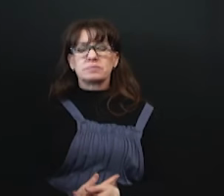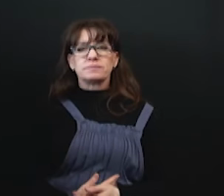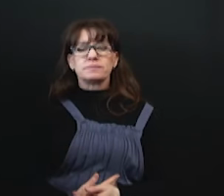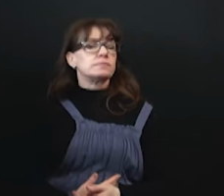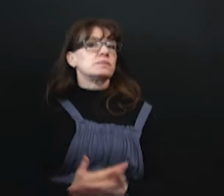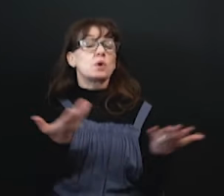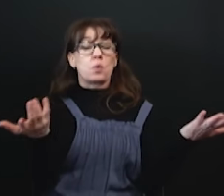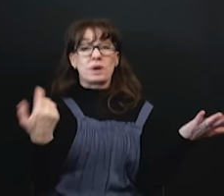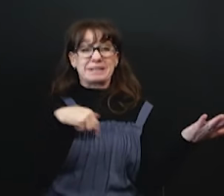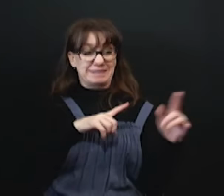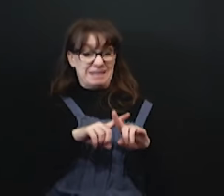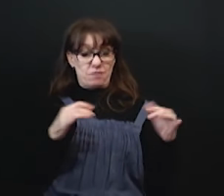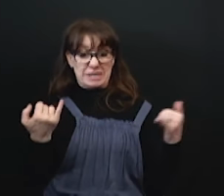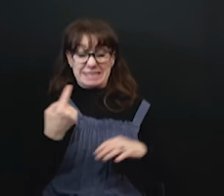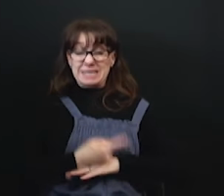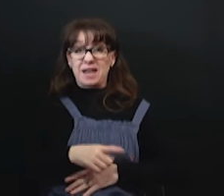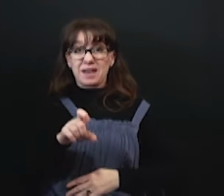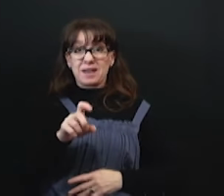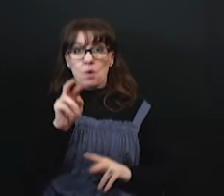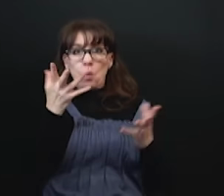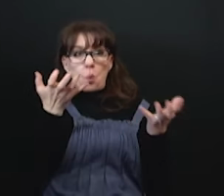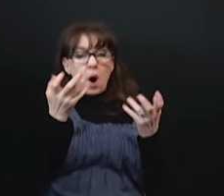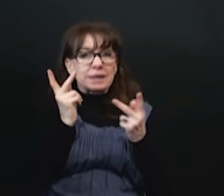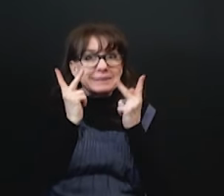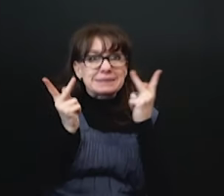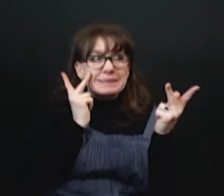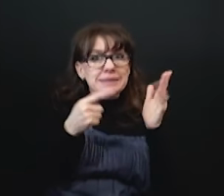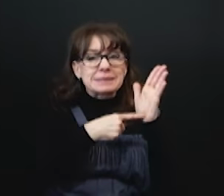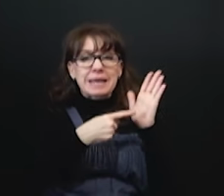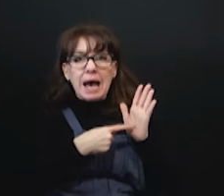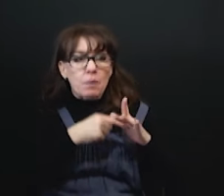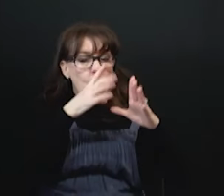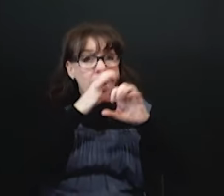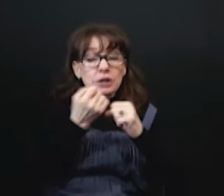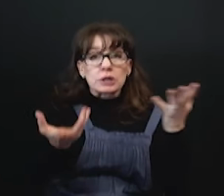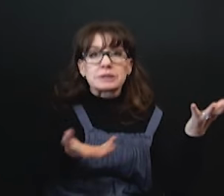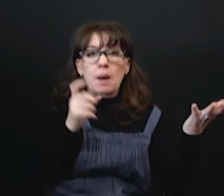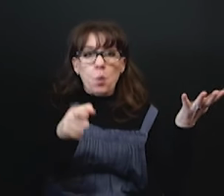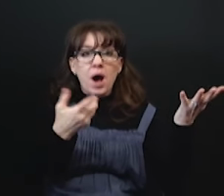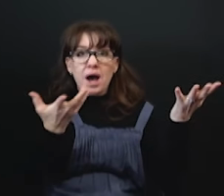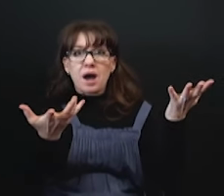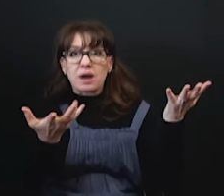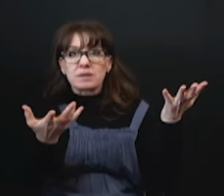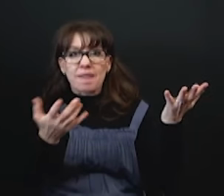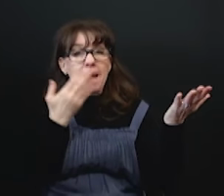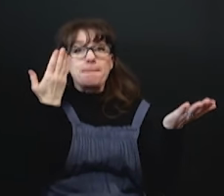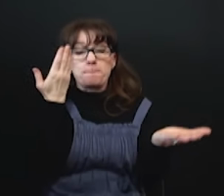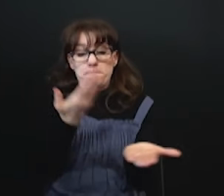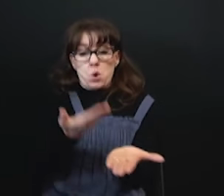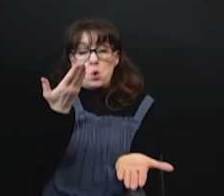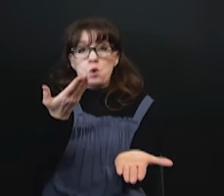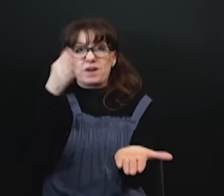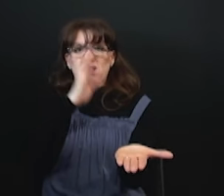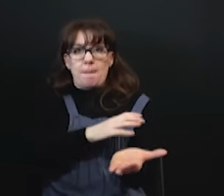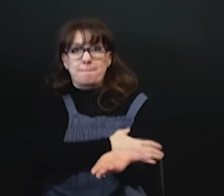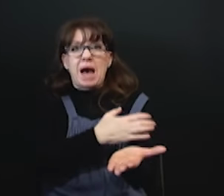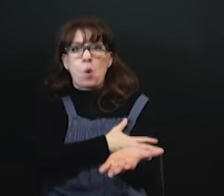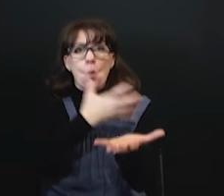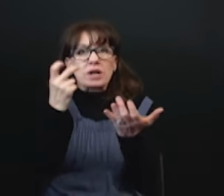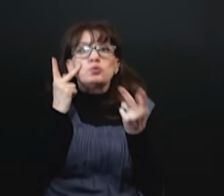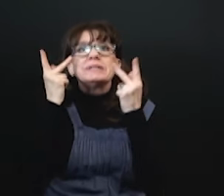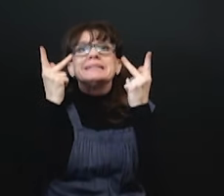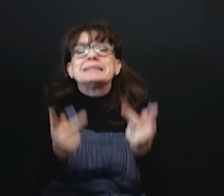So are we any different today, looking for signs and wonders that are unequivocally proving God's power and